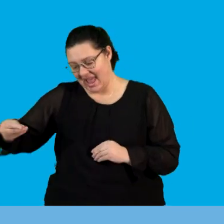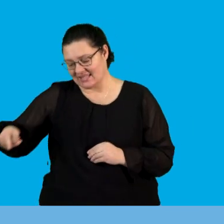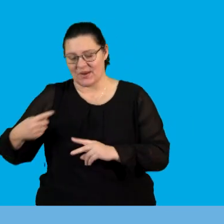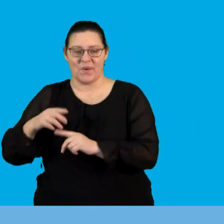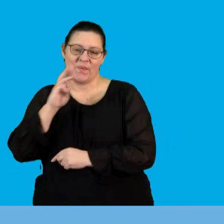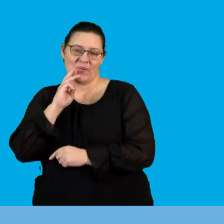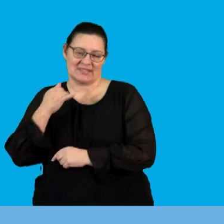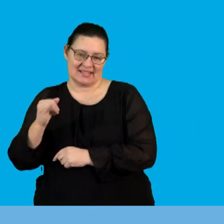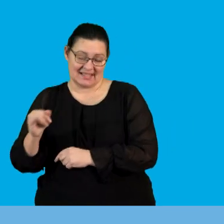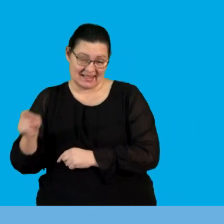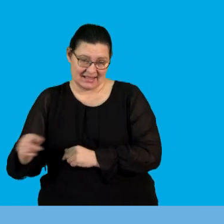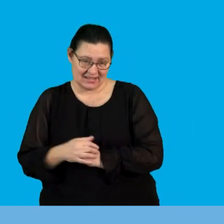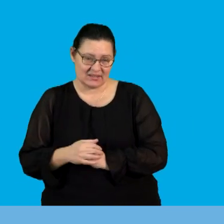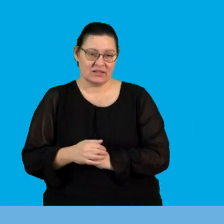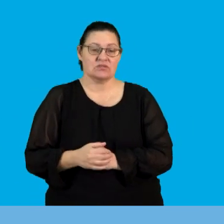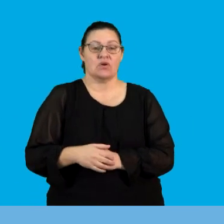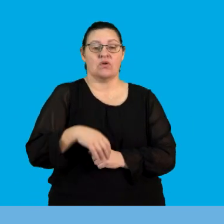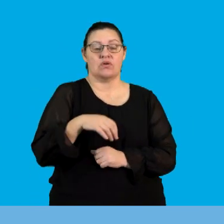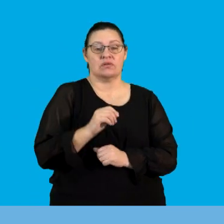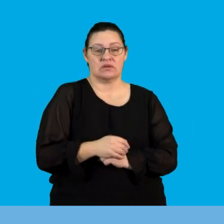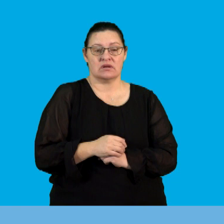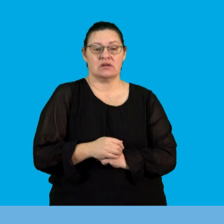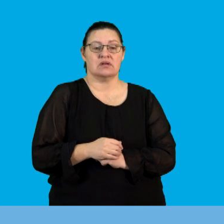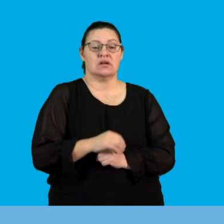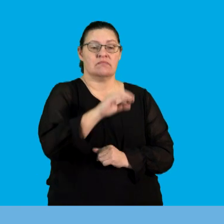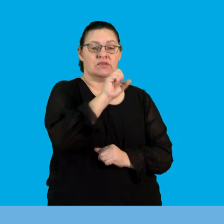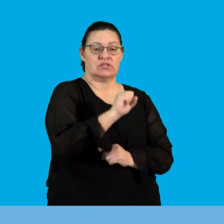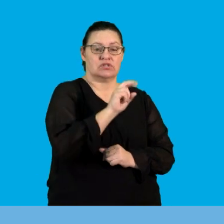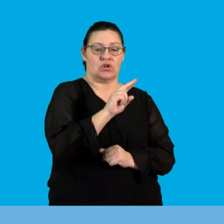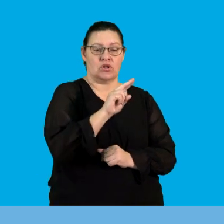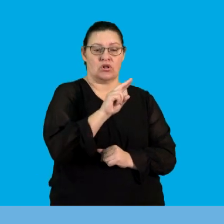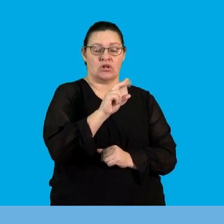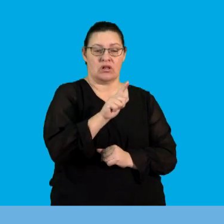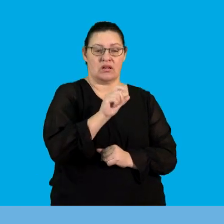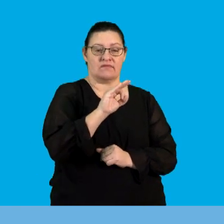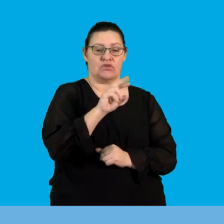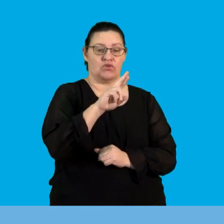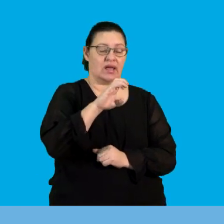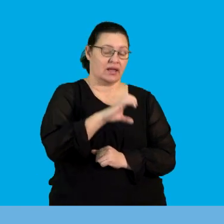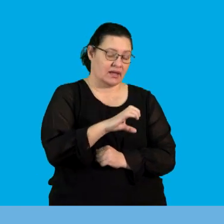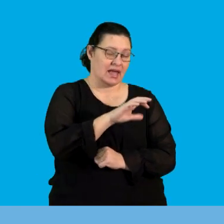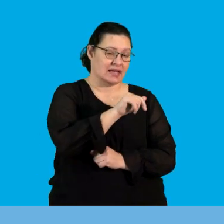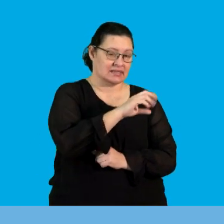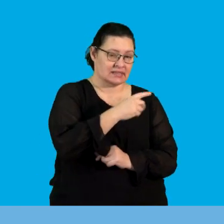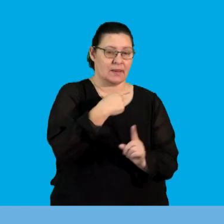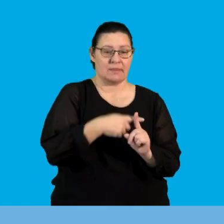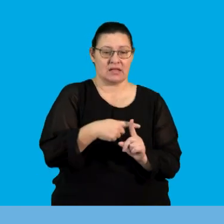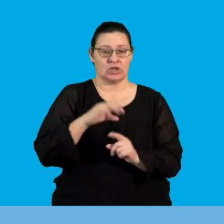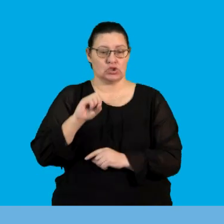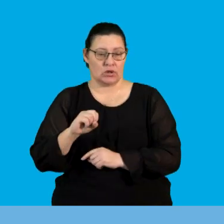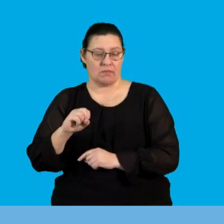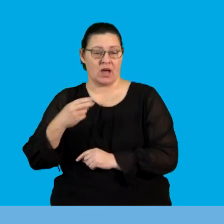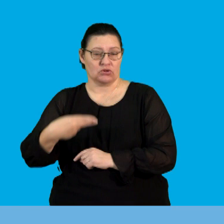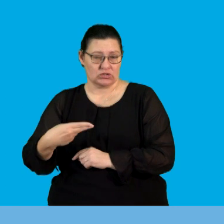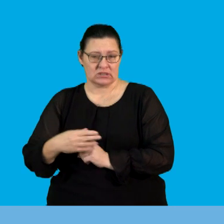reaction. Then question B, sulfuric acid plus sodium hydroxide. So obviously starting from a